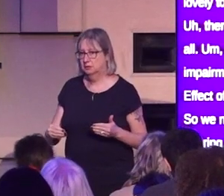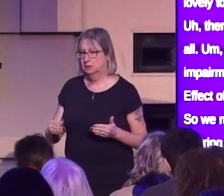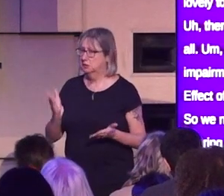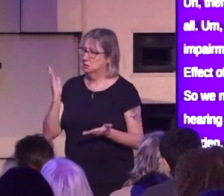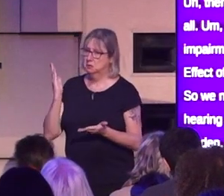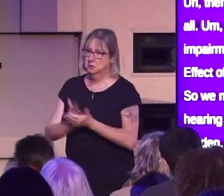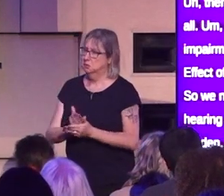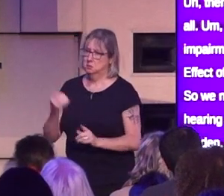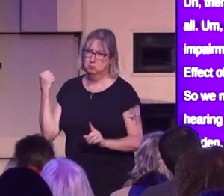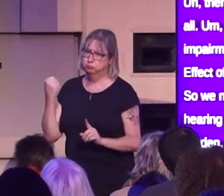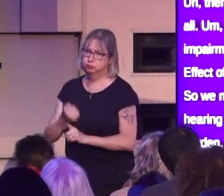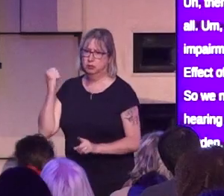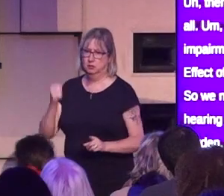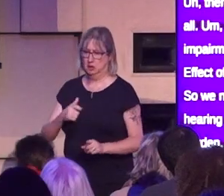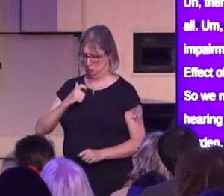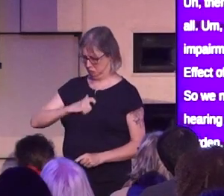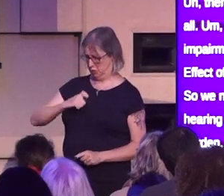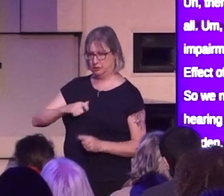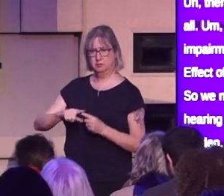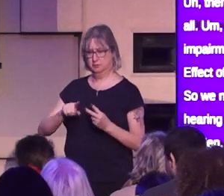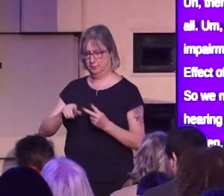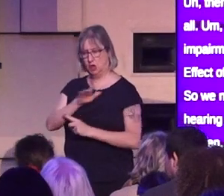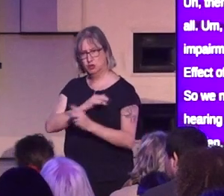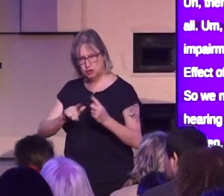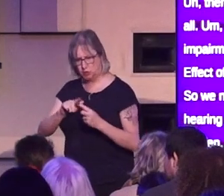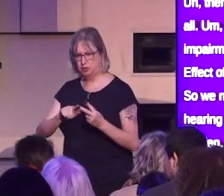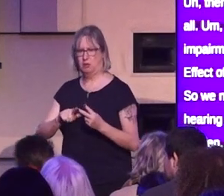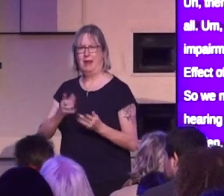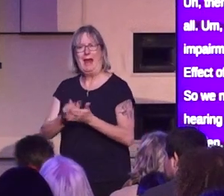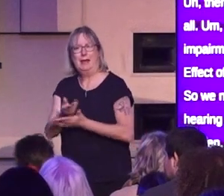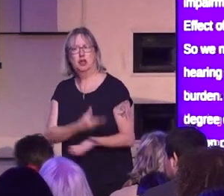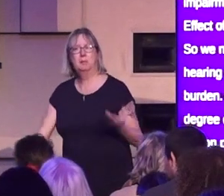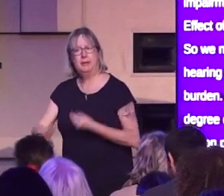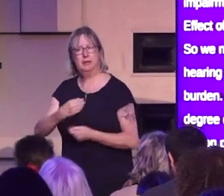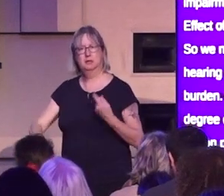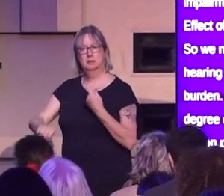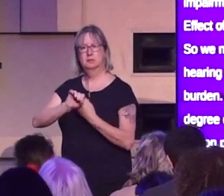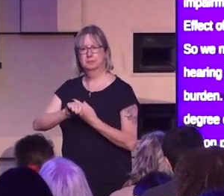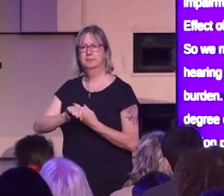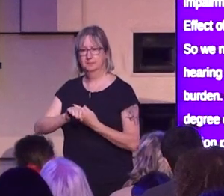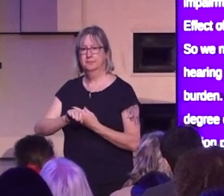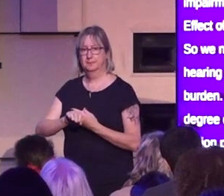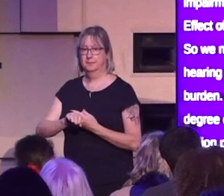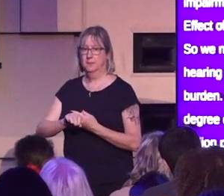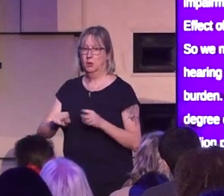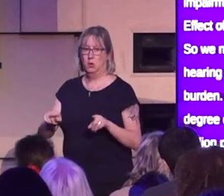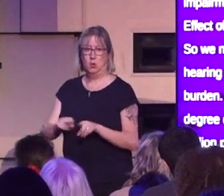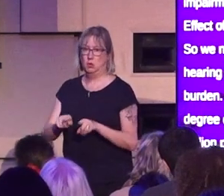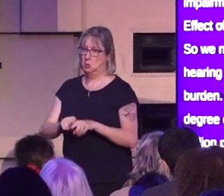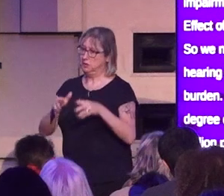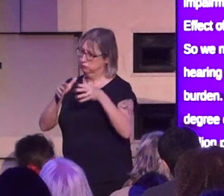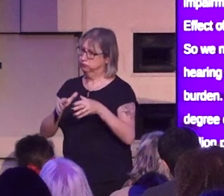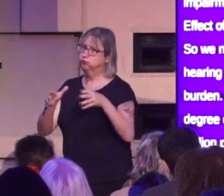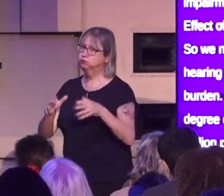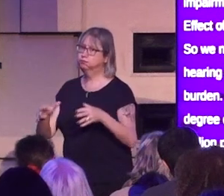enormous personal, social, and economic impact on people, and the challenge is ever increasing due to an aging